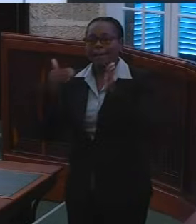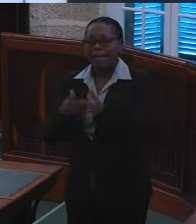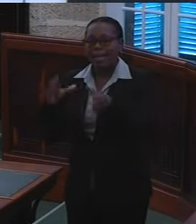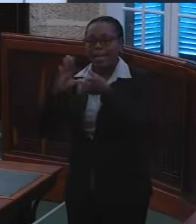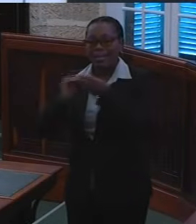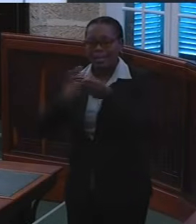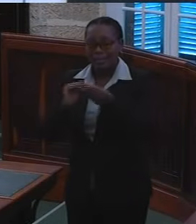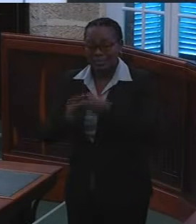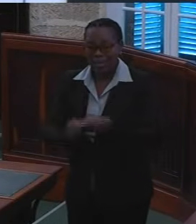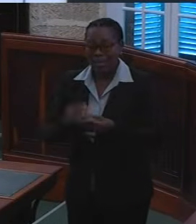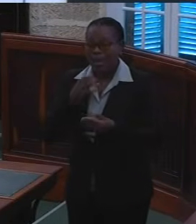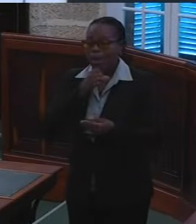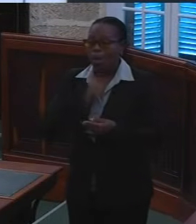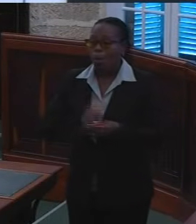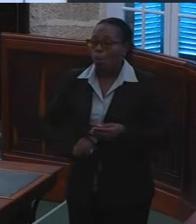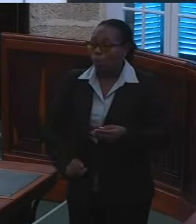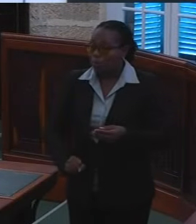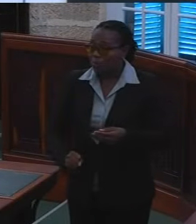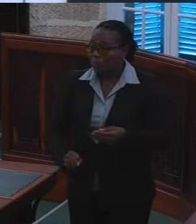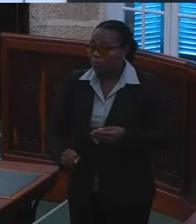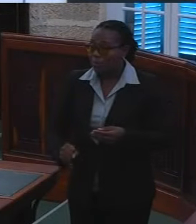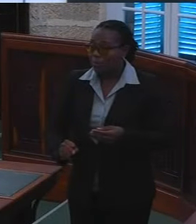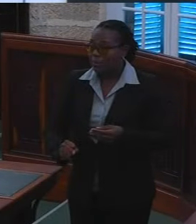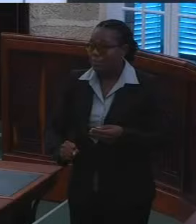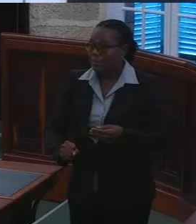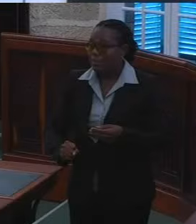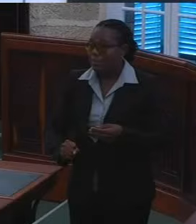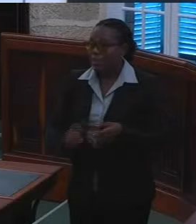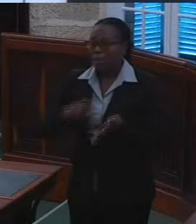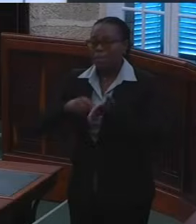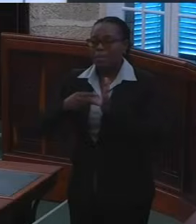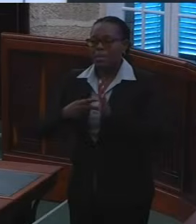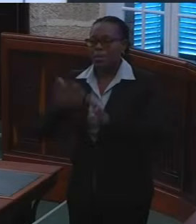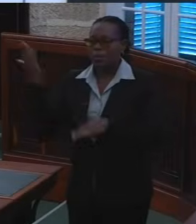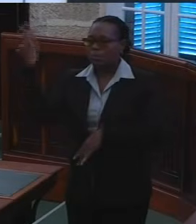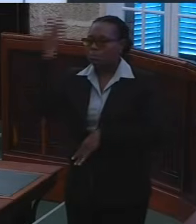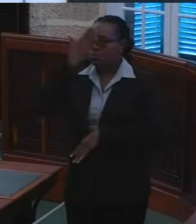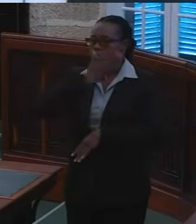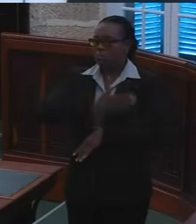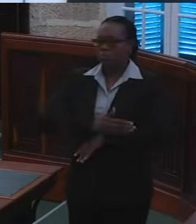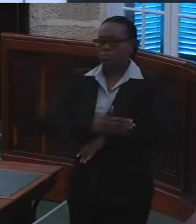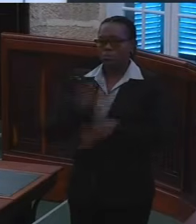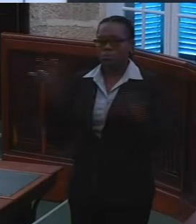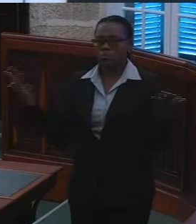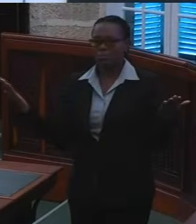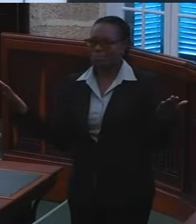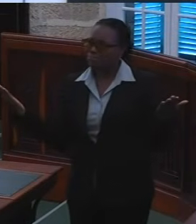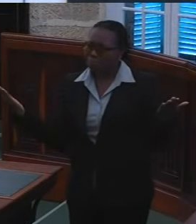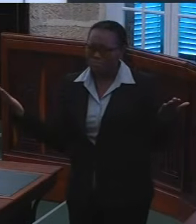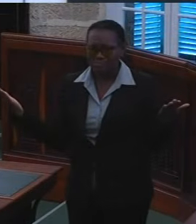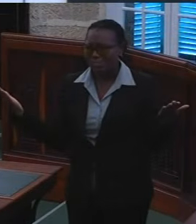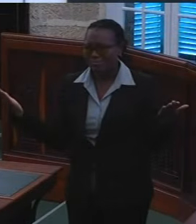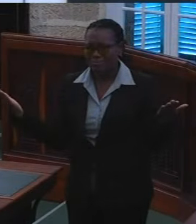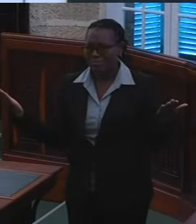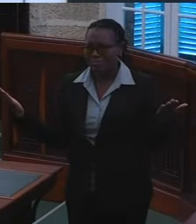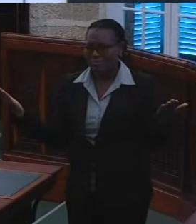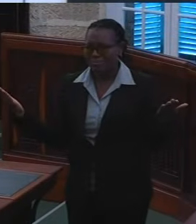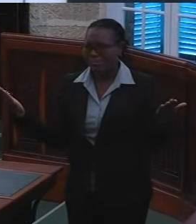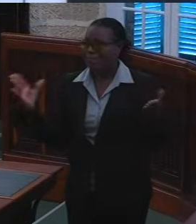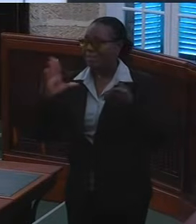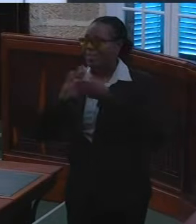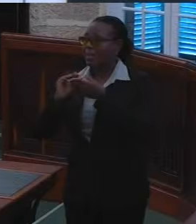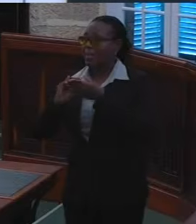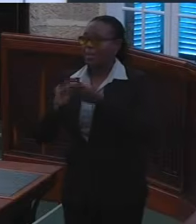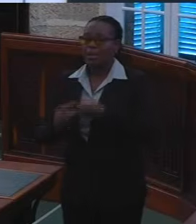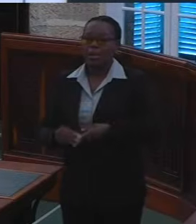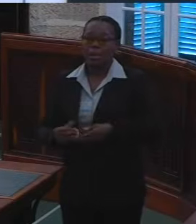must not mean becoming invisible in this country, Mr. Speaker, sir. I say so too, as most of